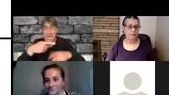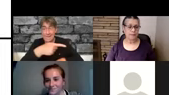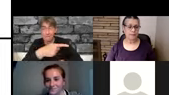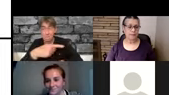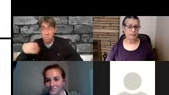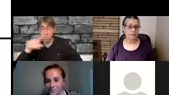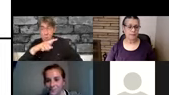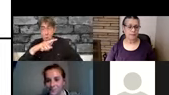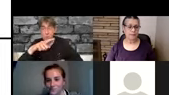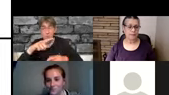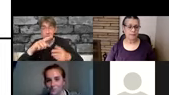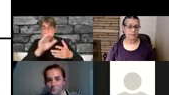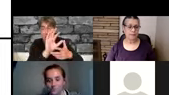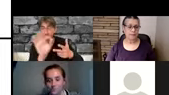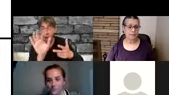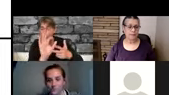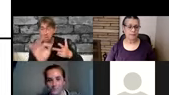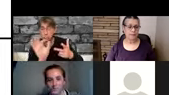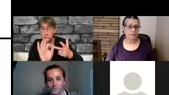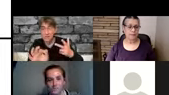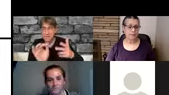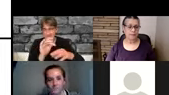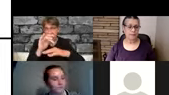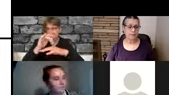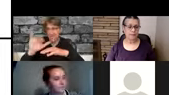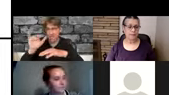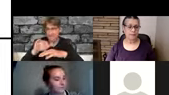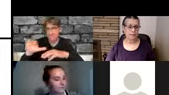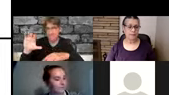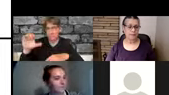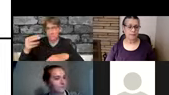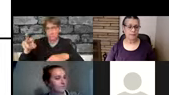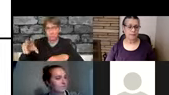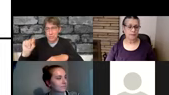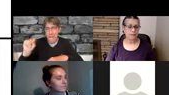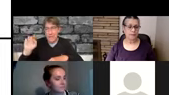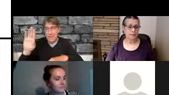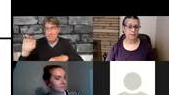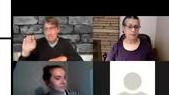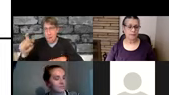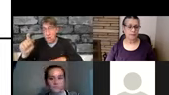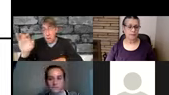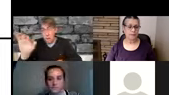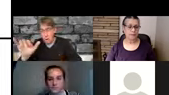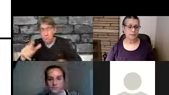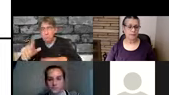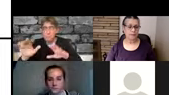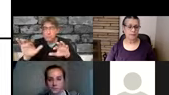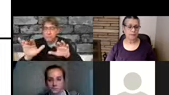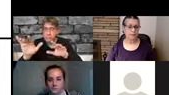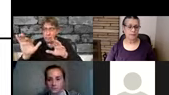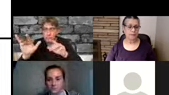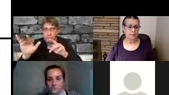start to play with them now if you would like. We're moving now to the question and comment part of the evening.